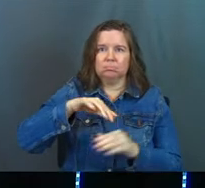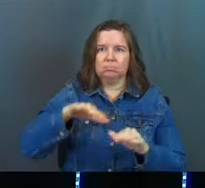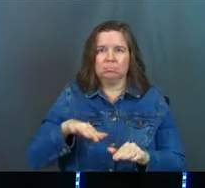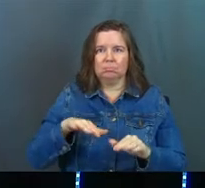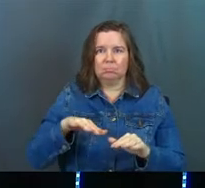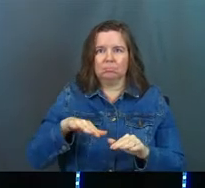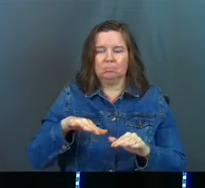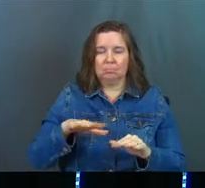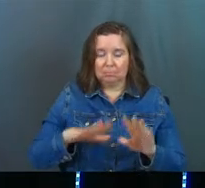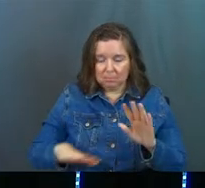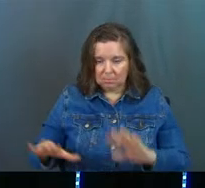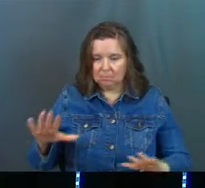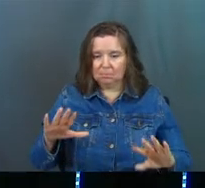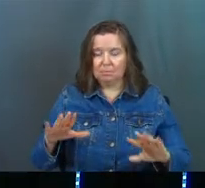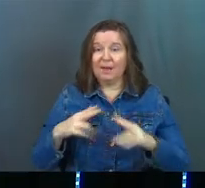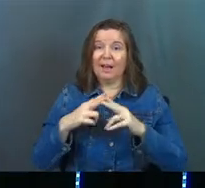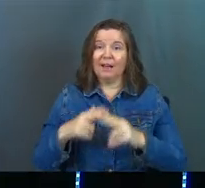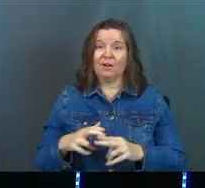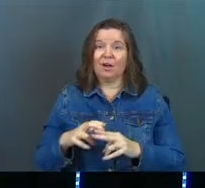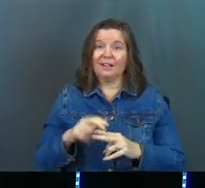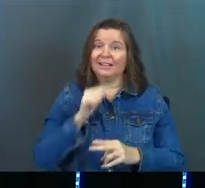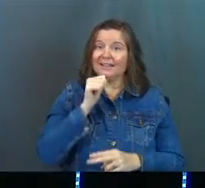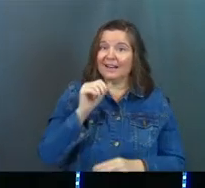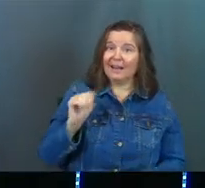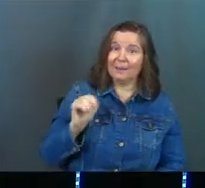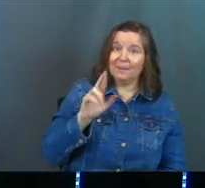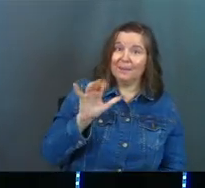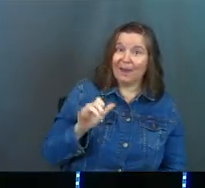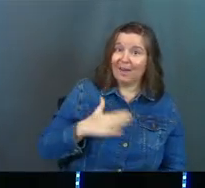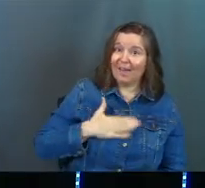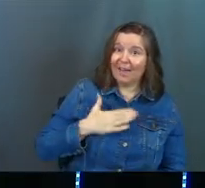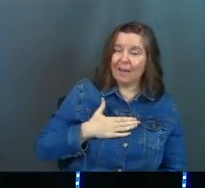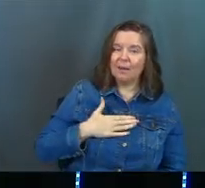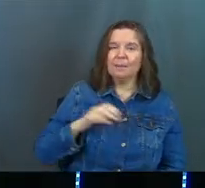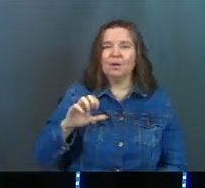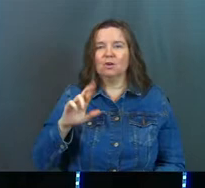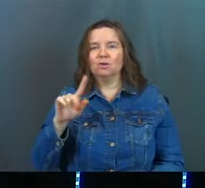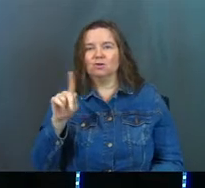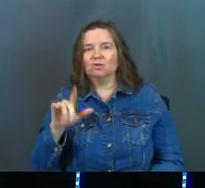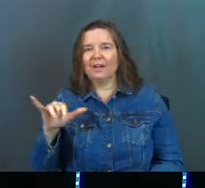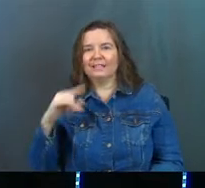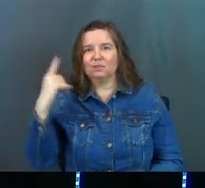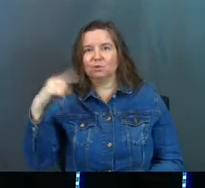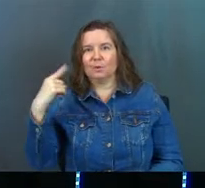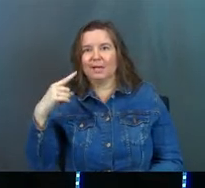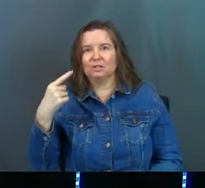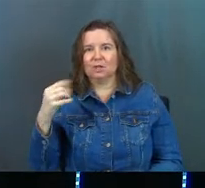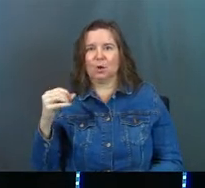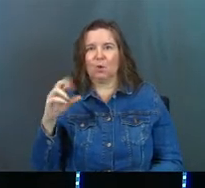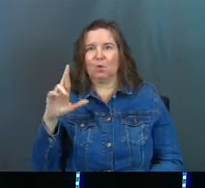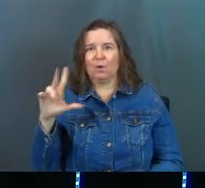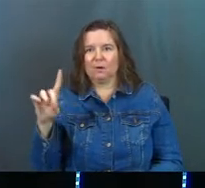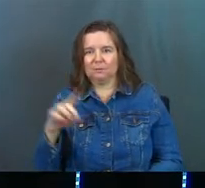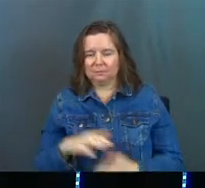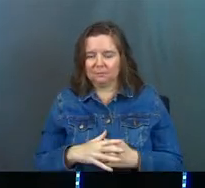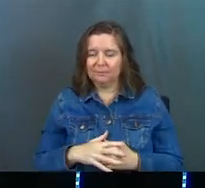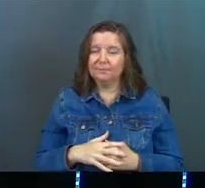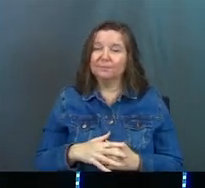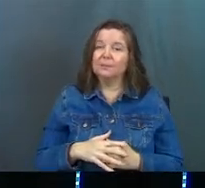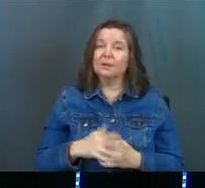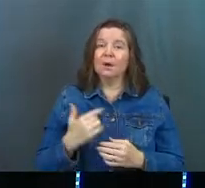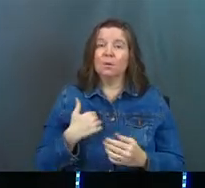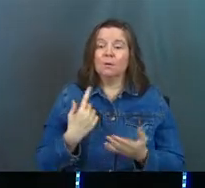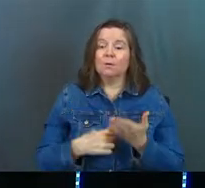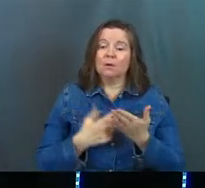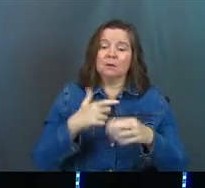us are right there, aren't we? And some of us, like, we've had times in the past, you could say this maybe, like, we've had times in the past where it stopped